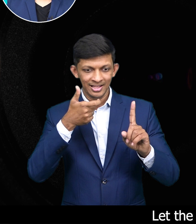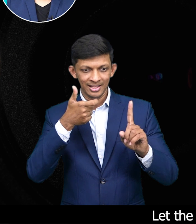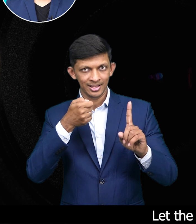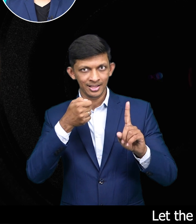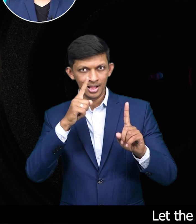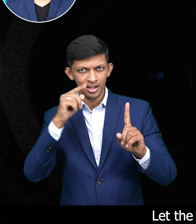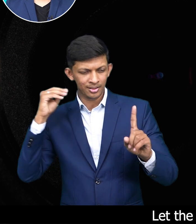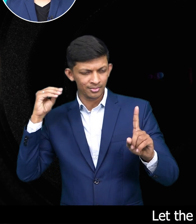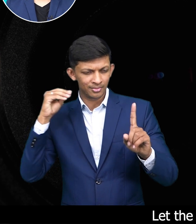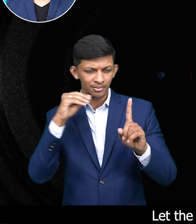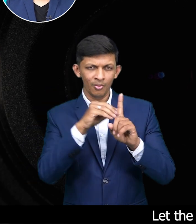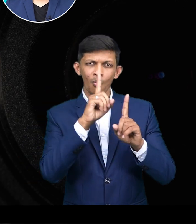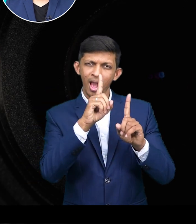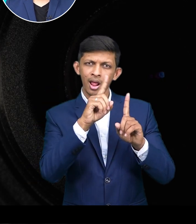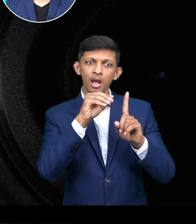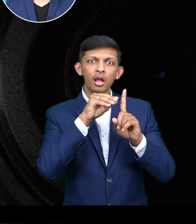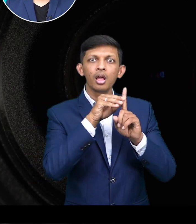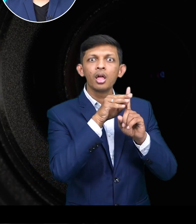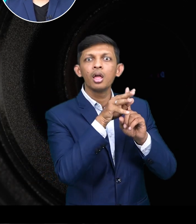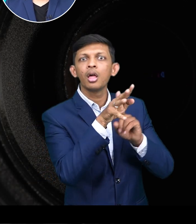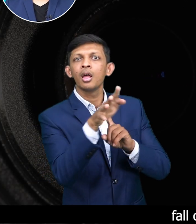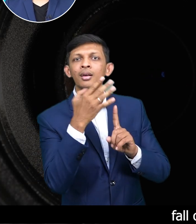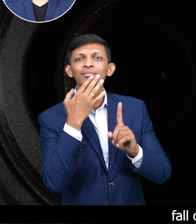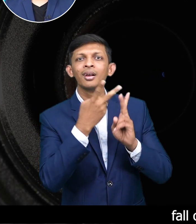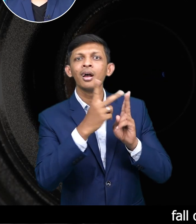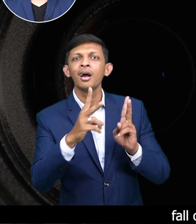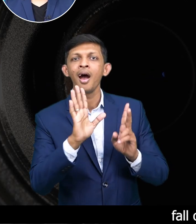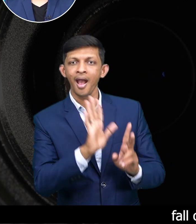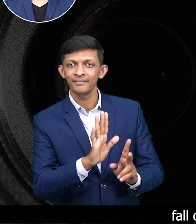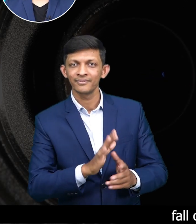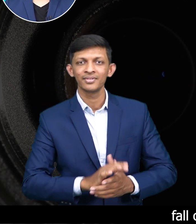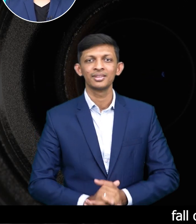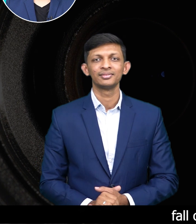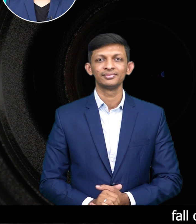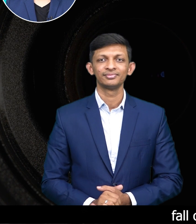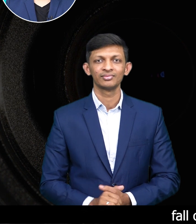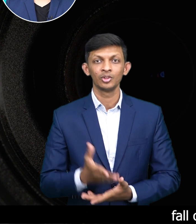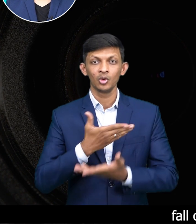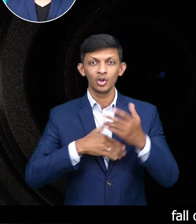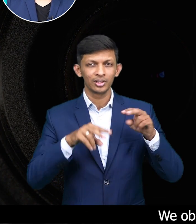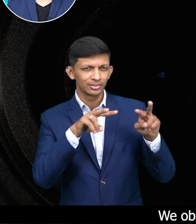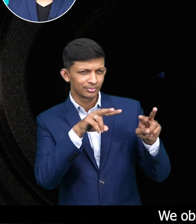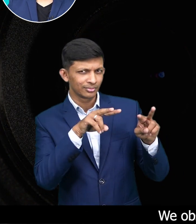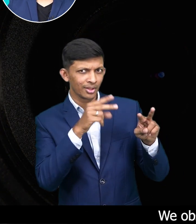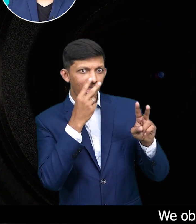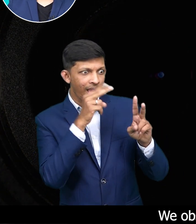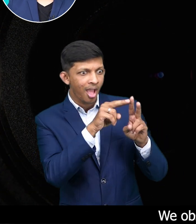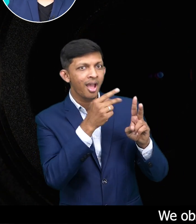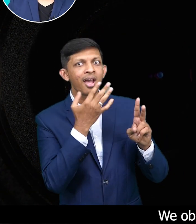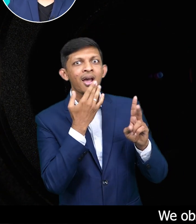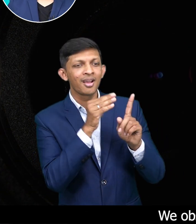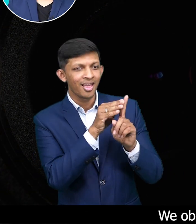light coming out of the other face of the prism fall on white sheet of paper. We